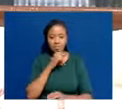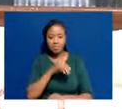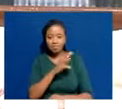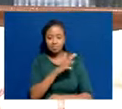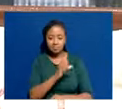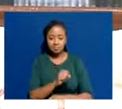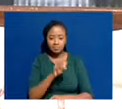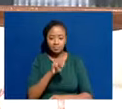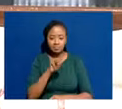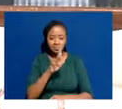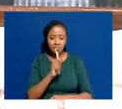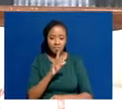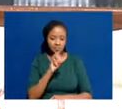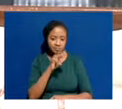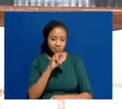together.